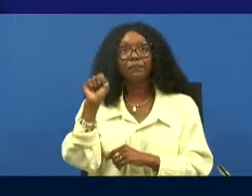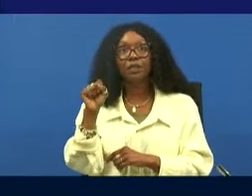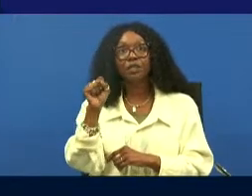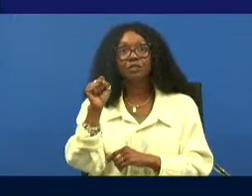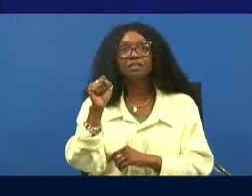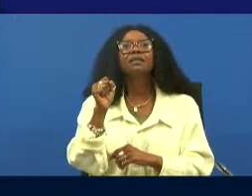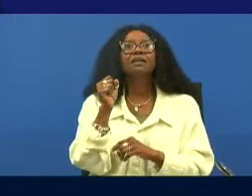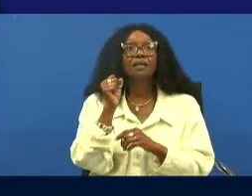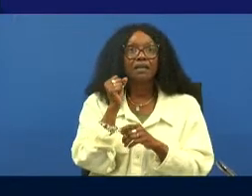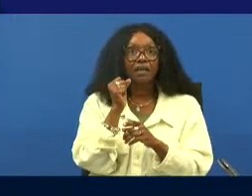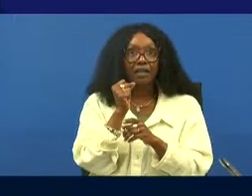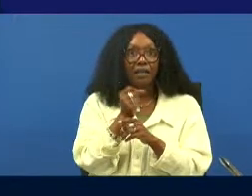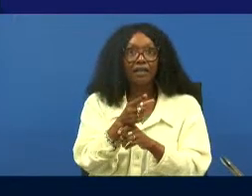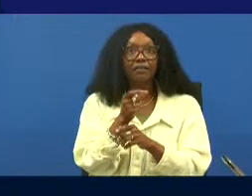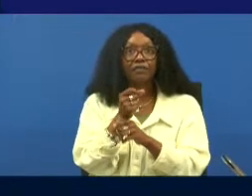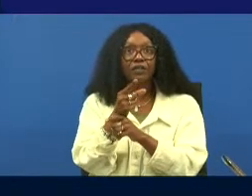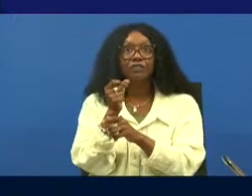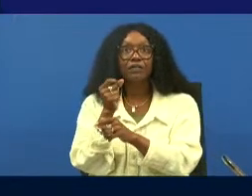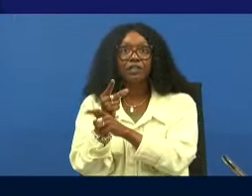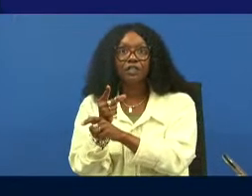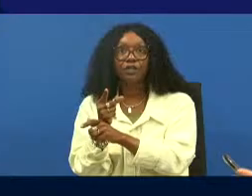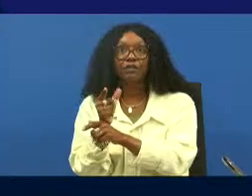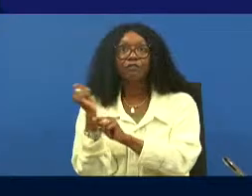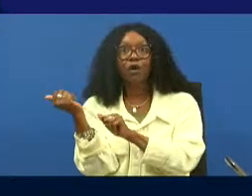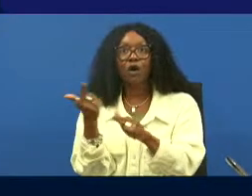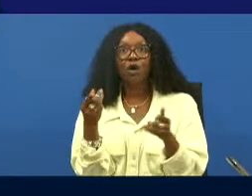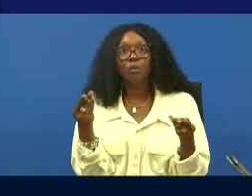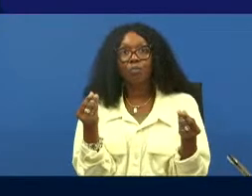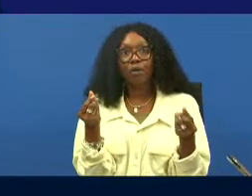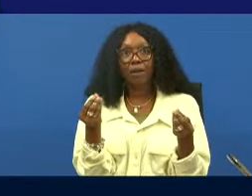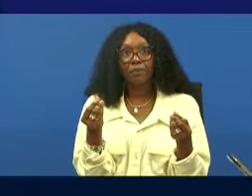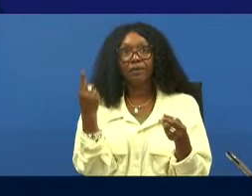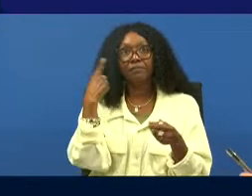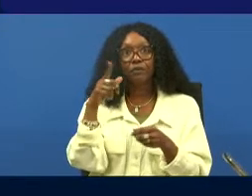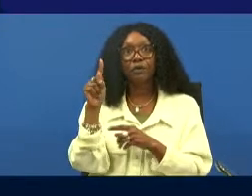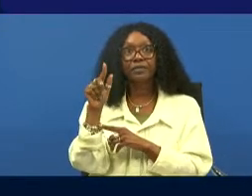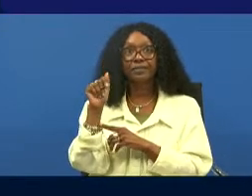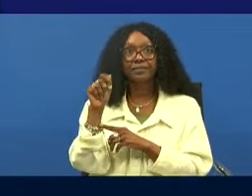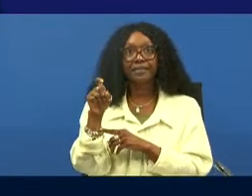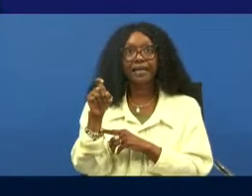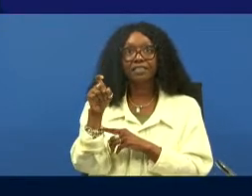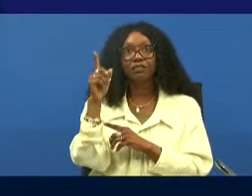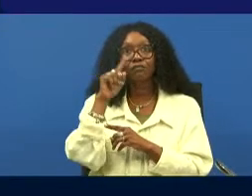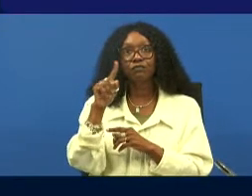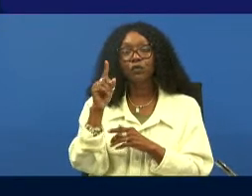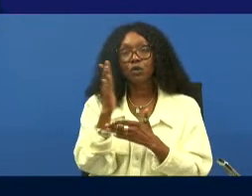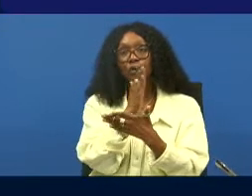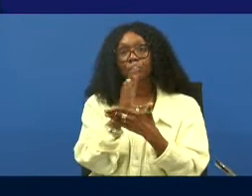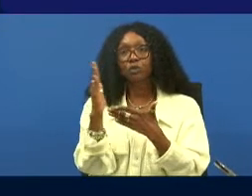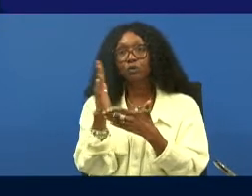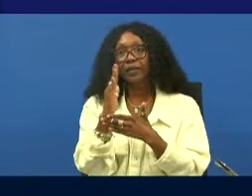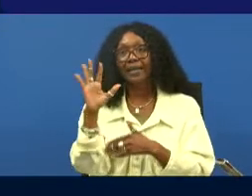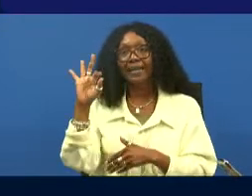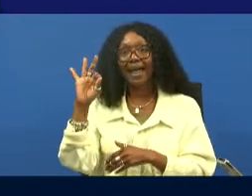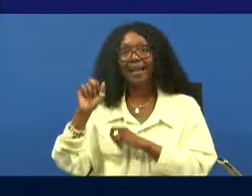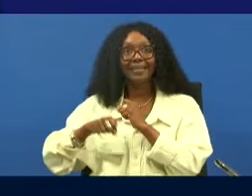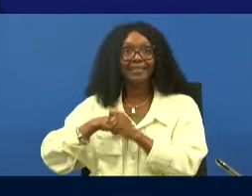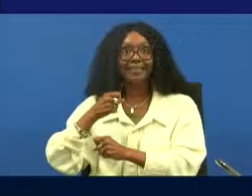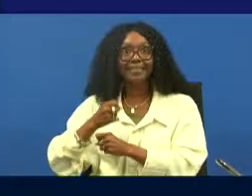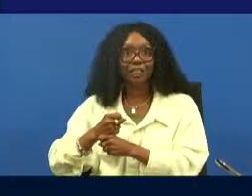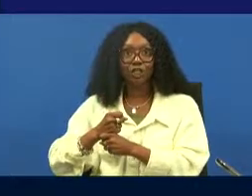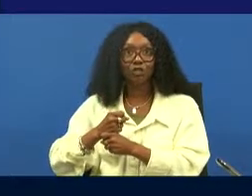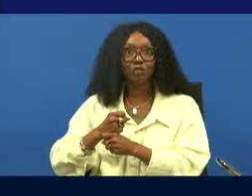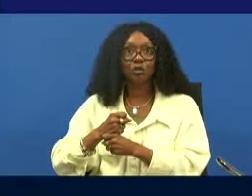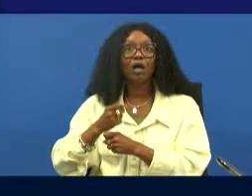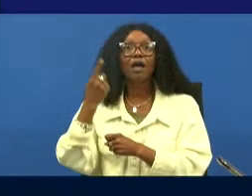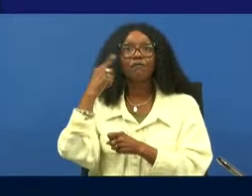of 5 mills in each calendar year on all property subject to taxation in the district for a period of 9 years, commencing